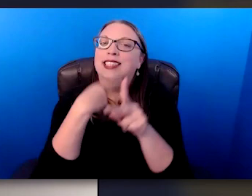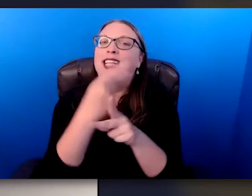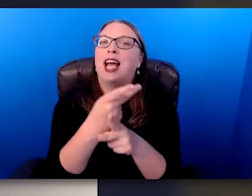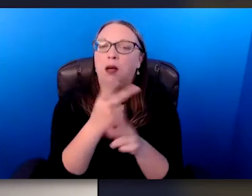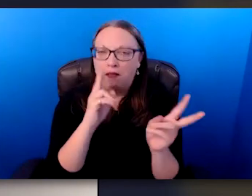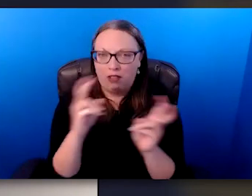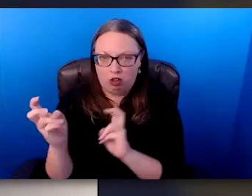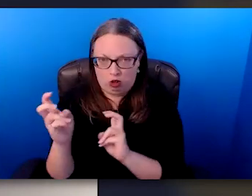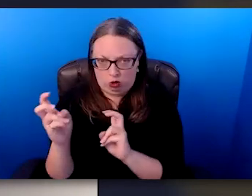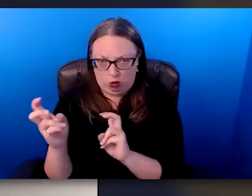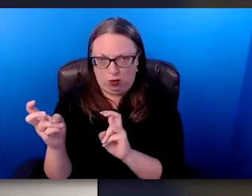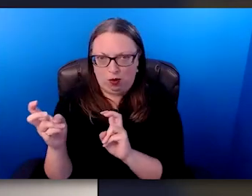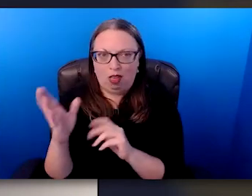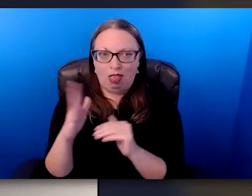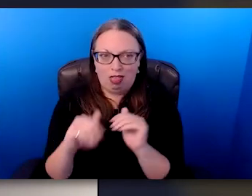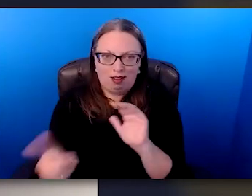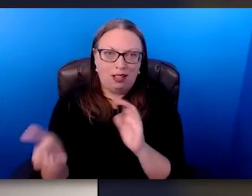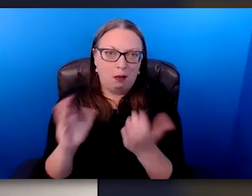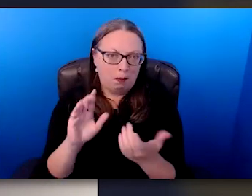been in the past.